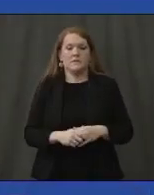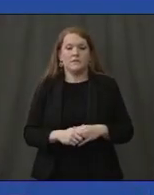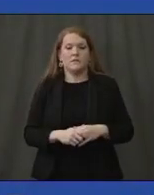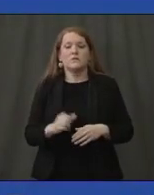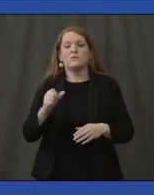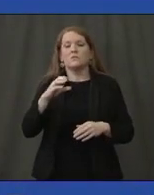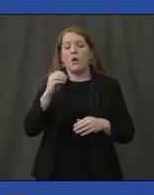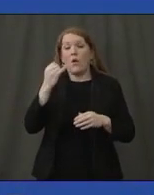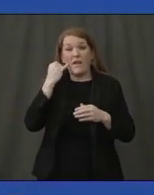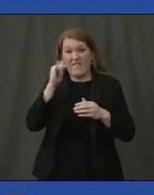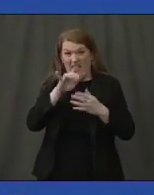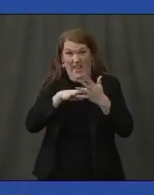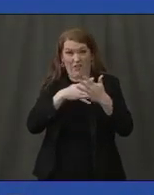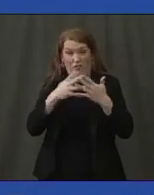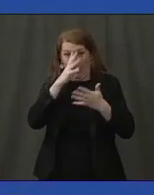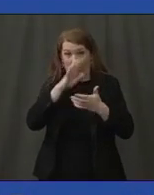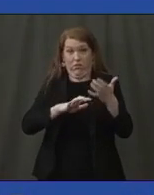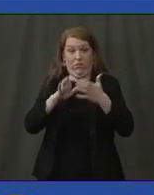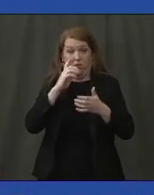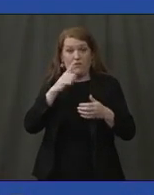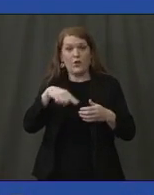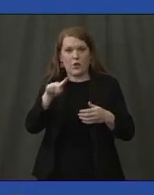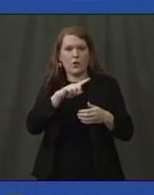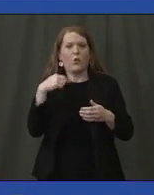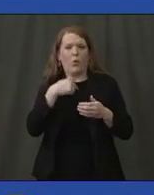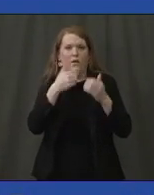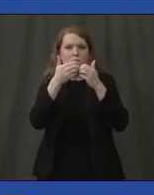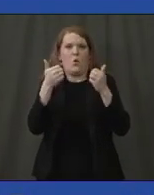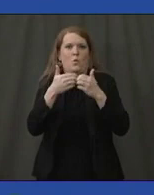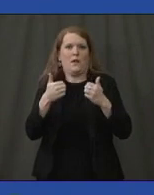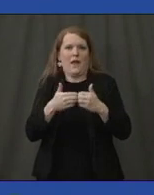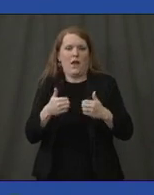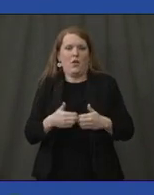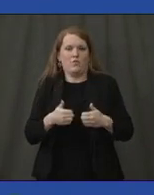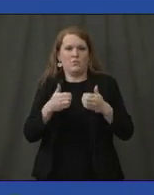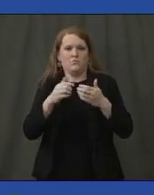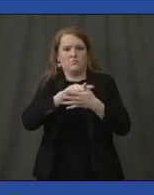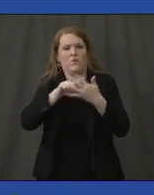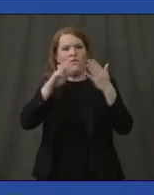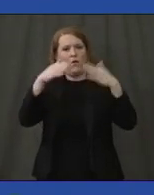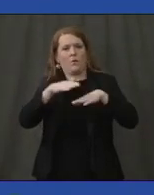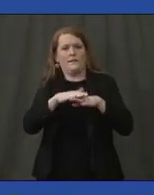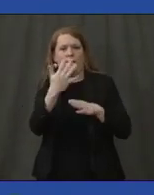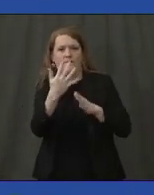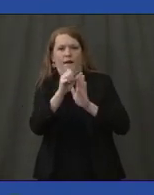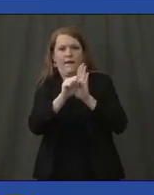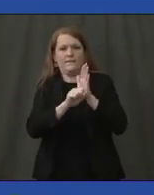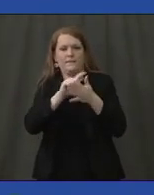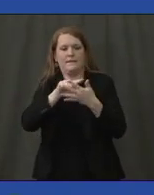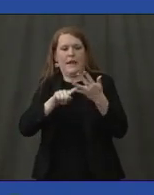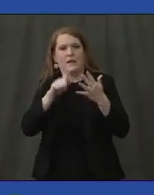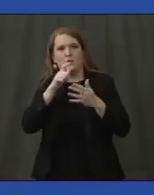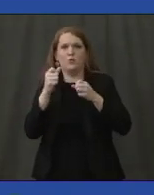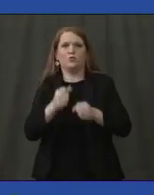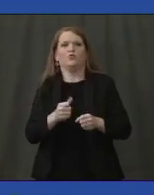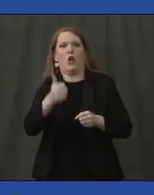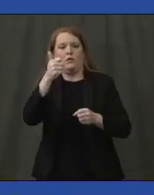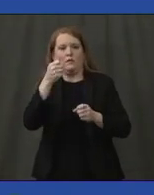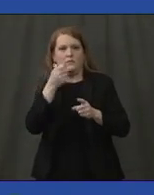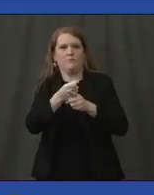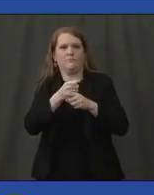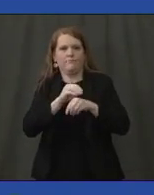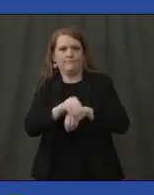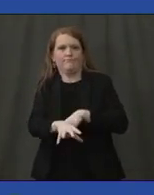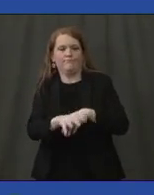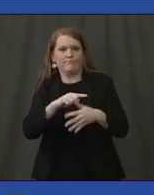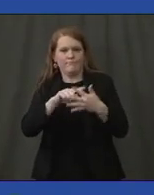this down a little bit more, just in terms of 5 states that are most impacted. And obviously,